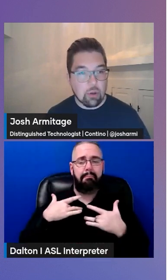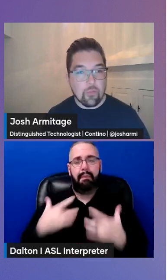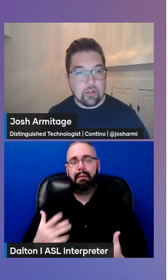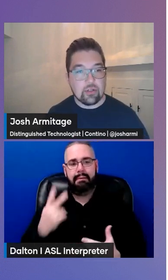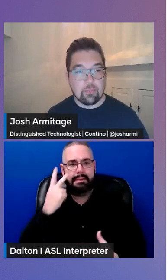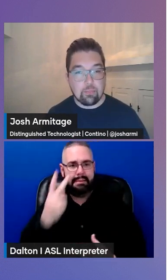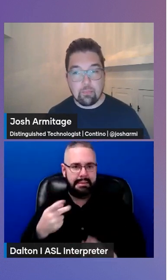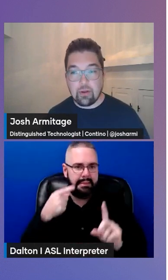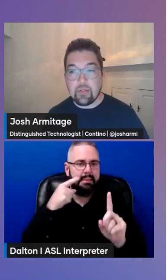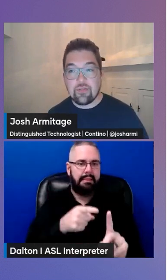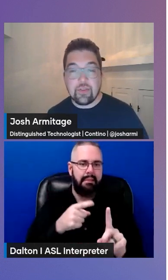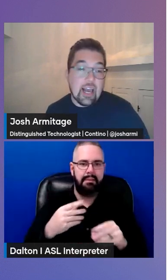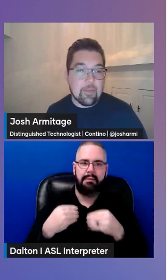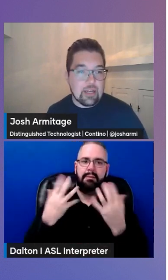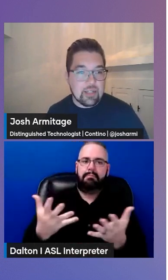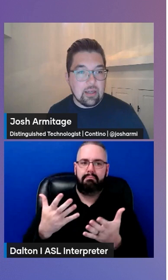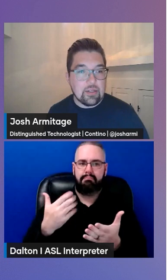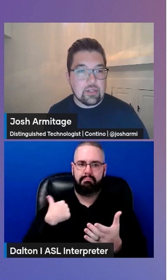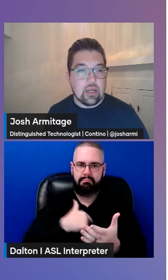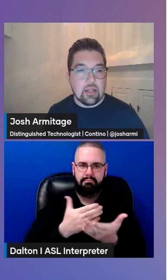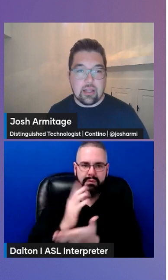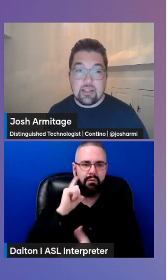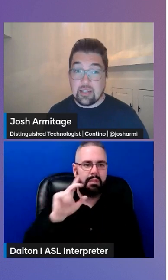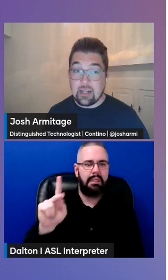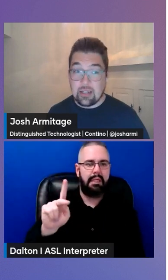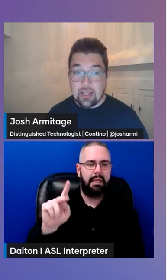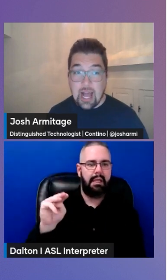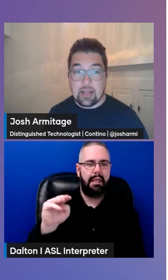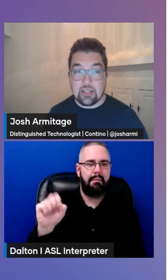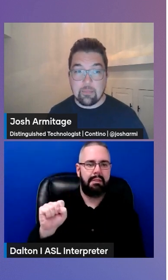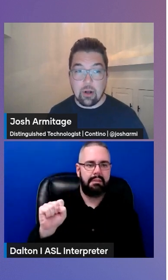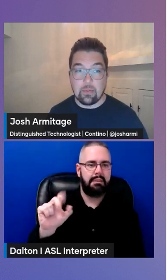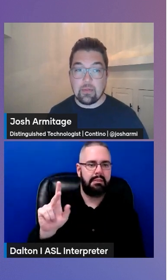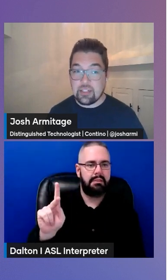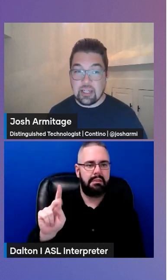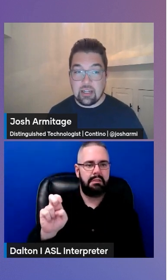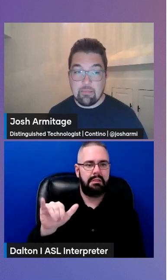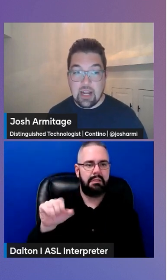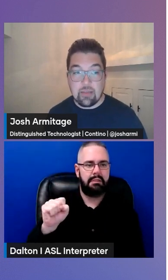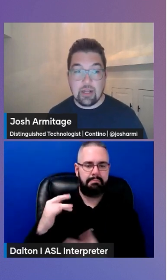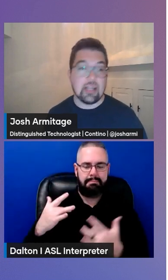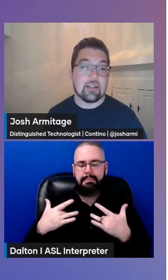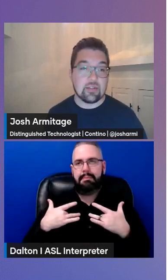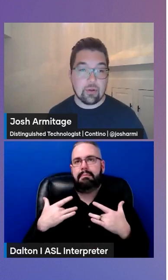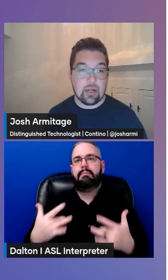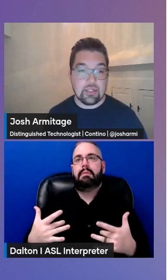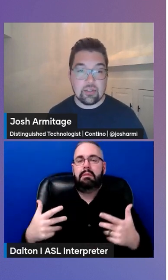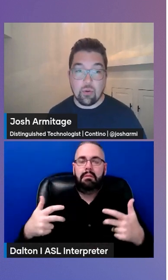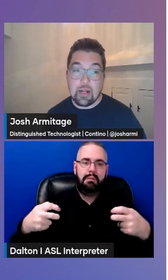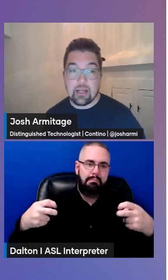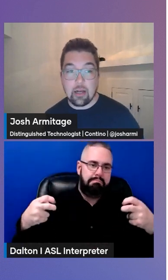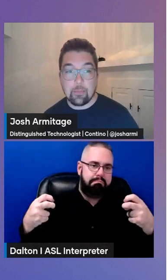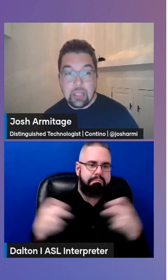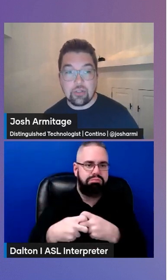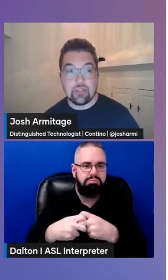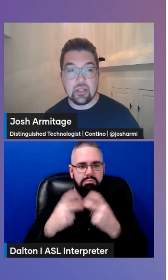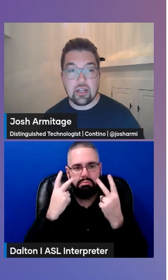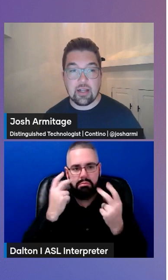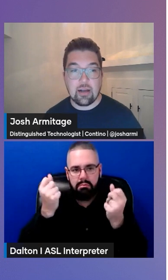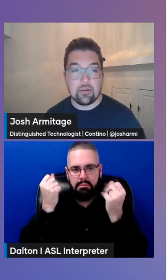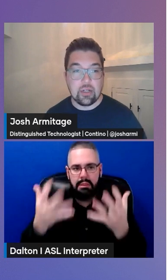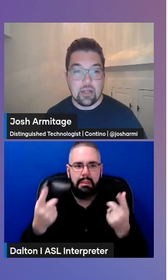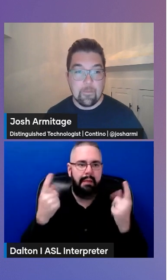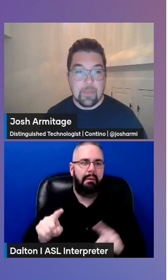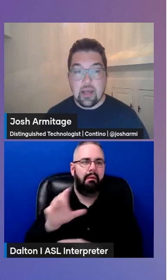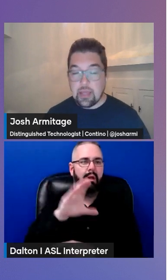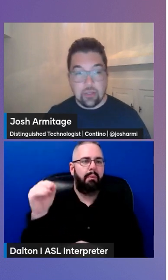least privilege for KMS keys. Now, this is a classic problem I see in many, many enterprises or many companies using the